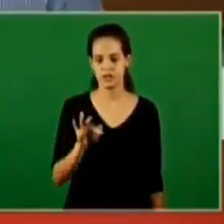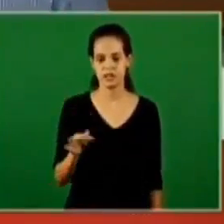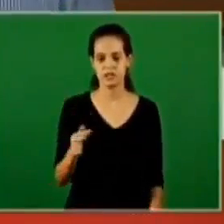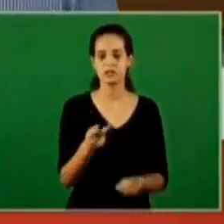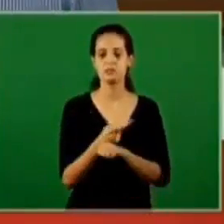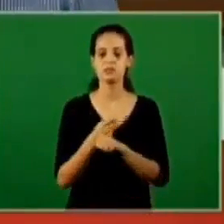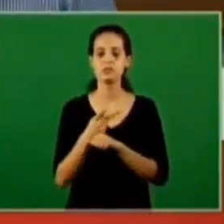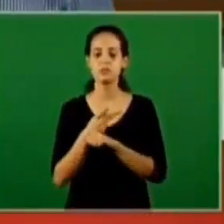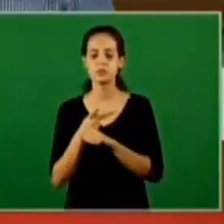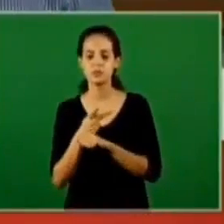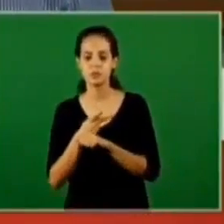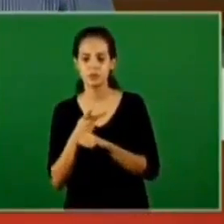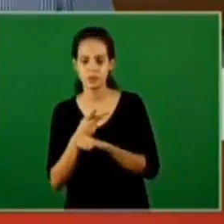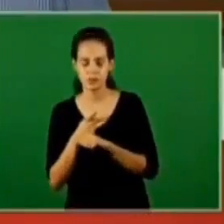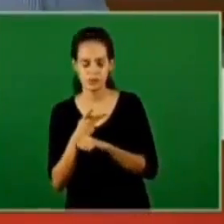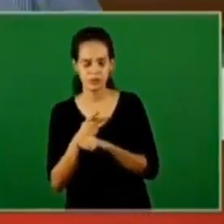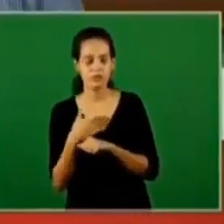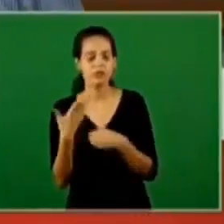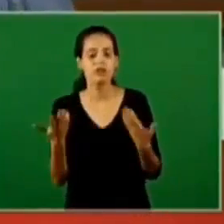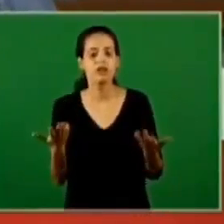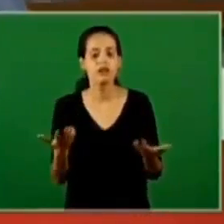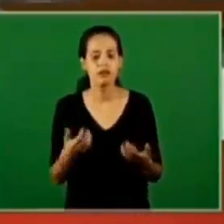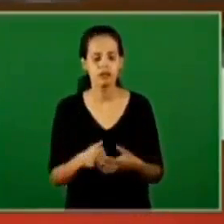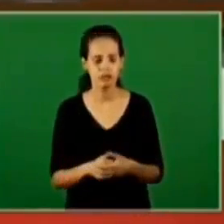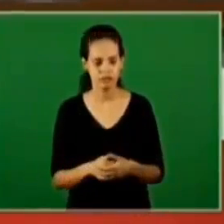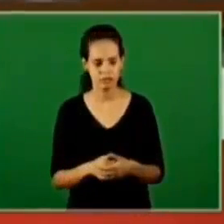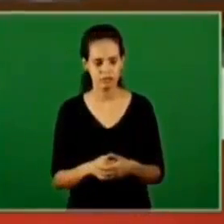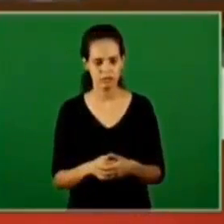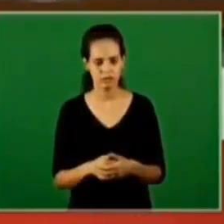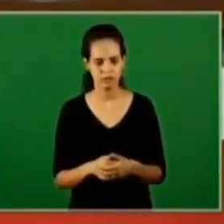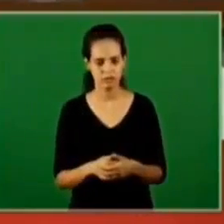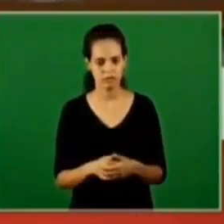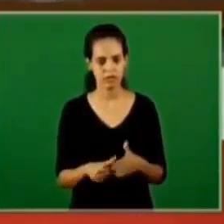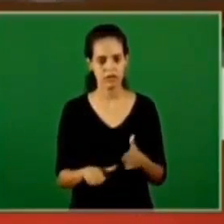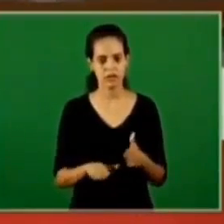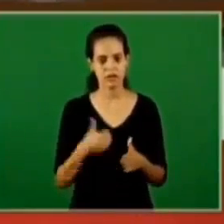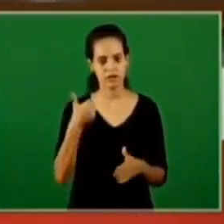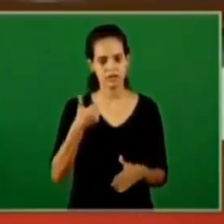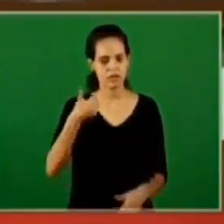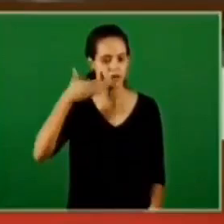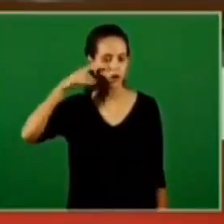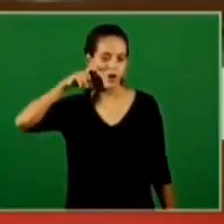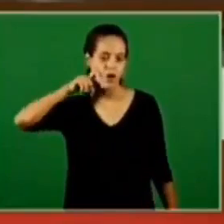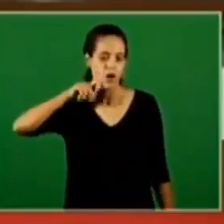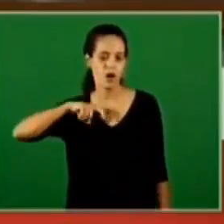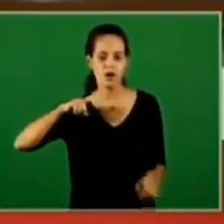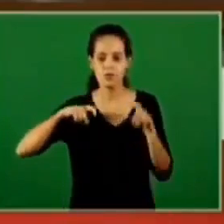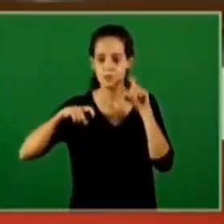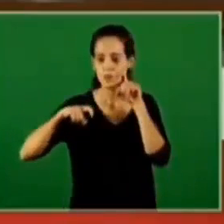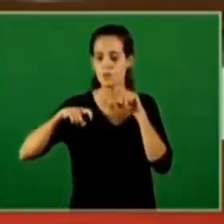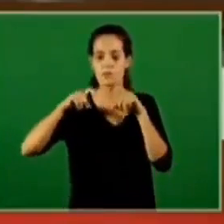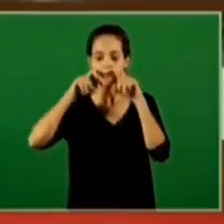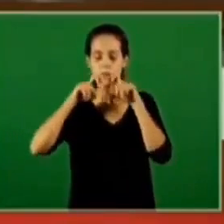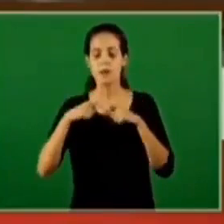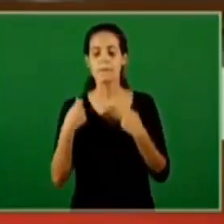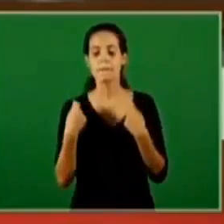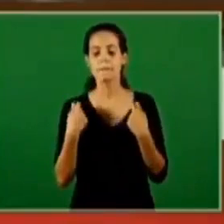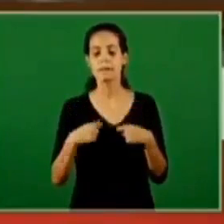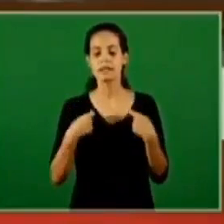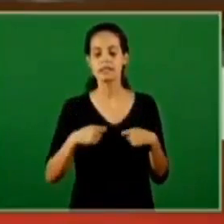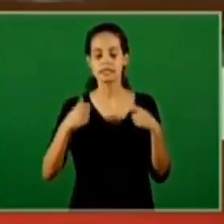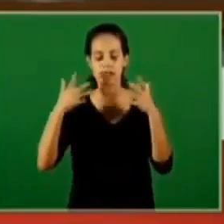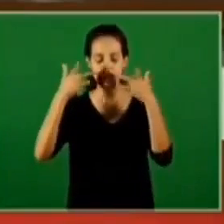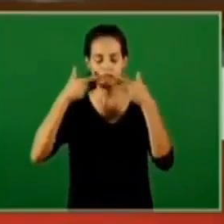asked, Jaduchi, the first thing that she's going to do is to remove the hair from her face. She needs to